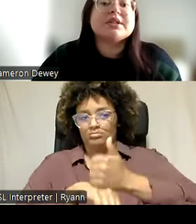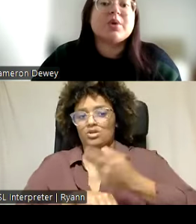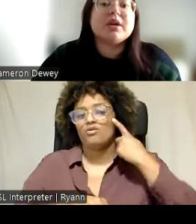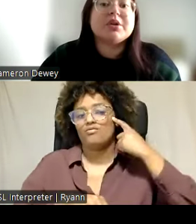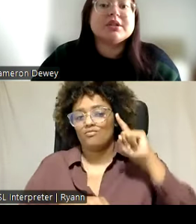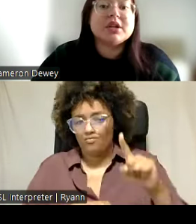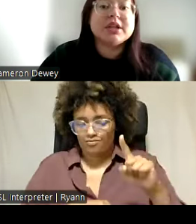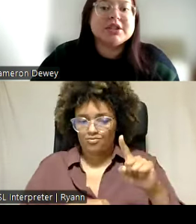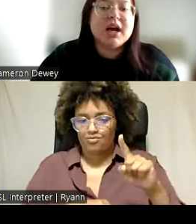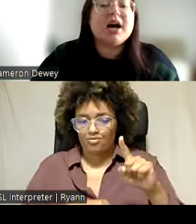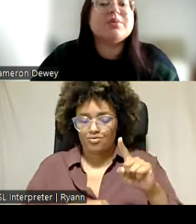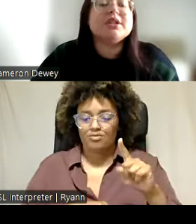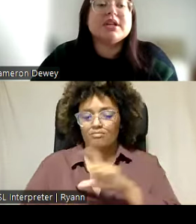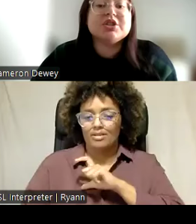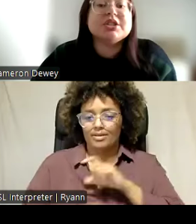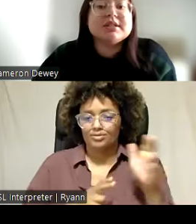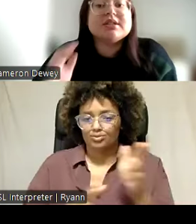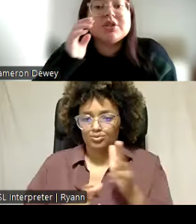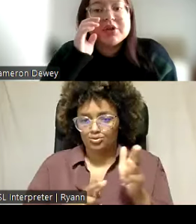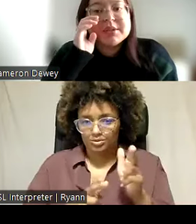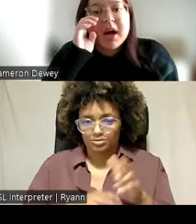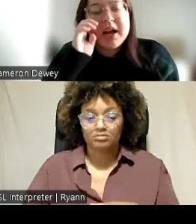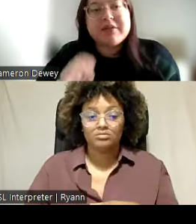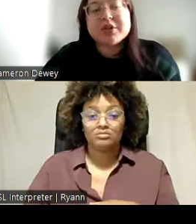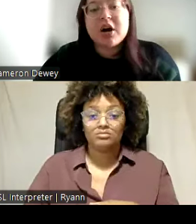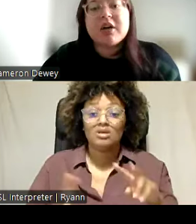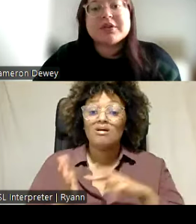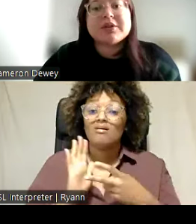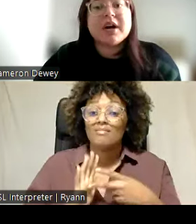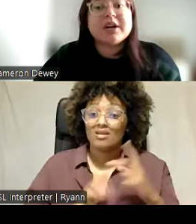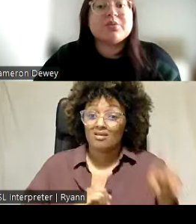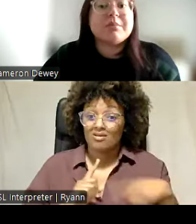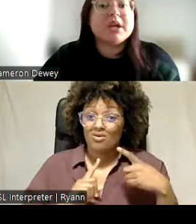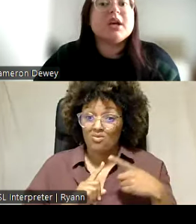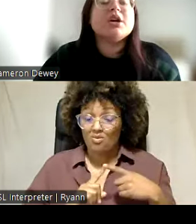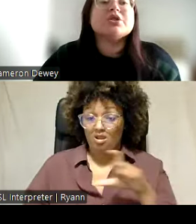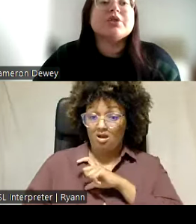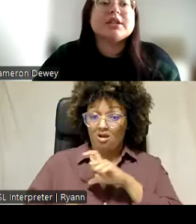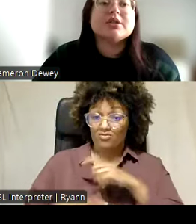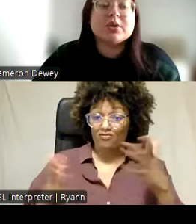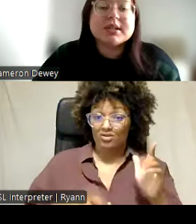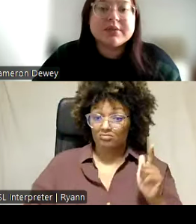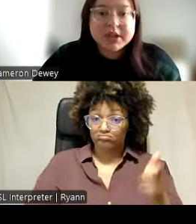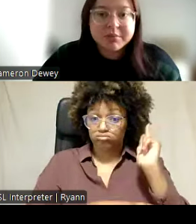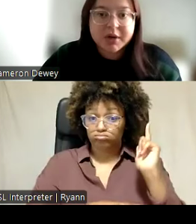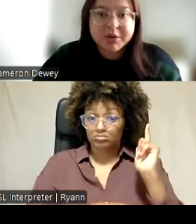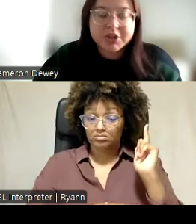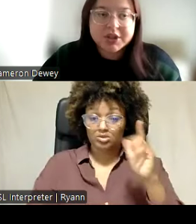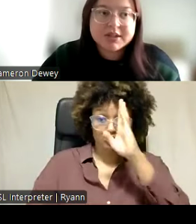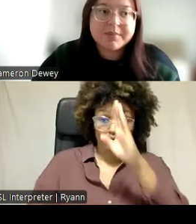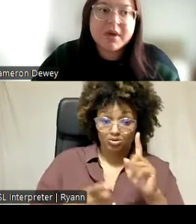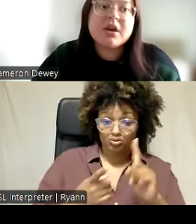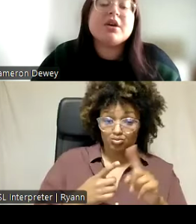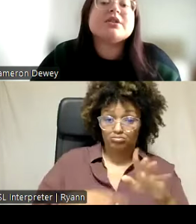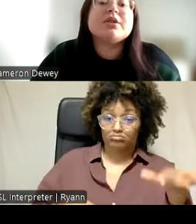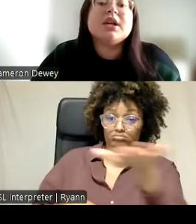So this is when how police agencies should respond after an officer fires a weapon directed towards civilian